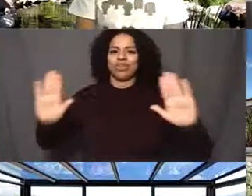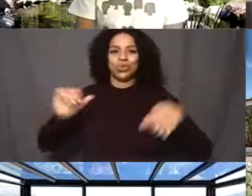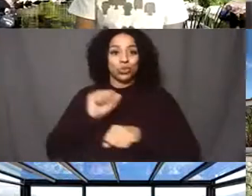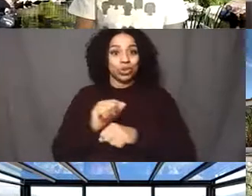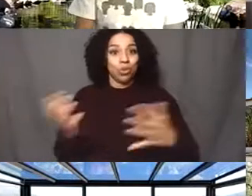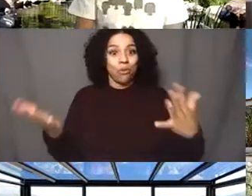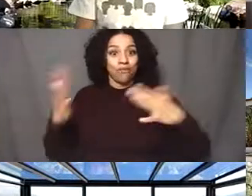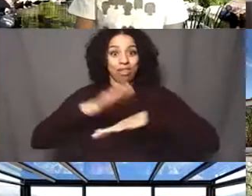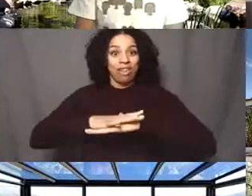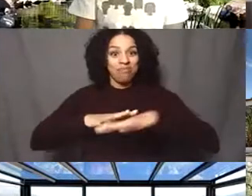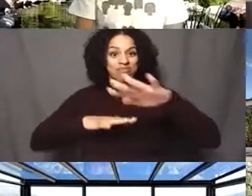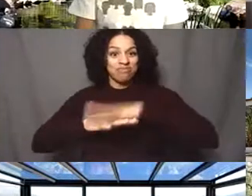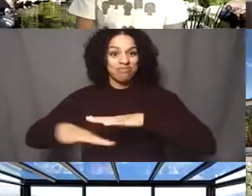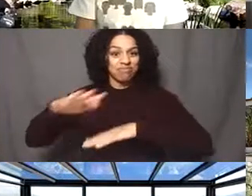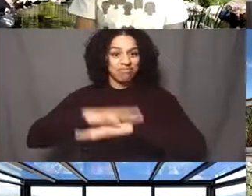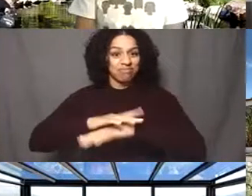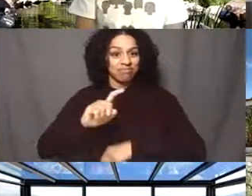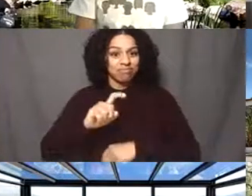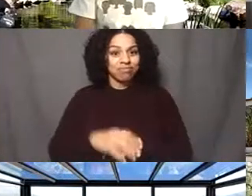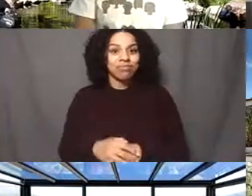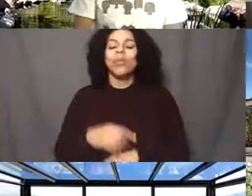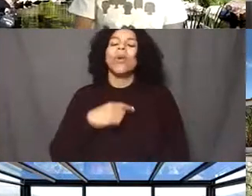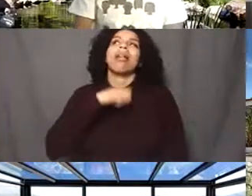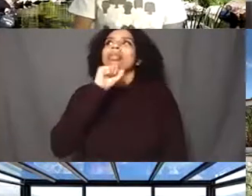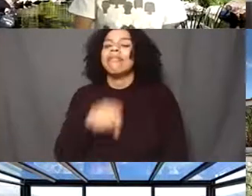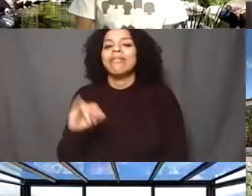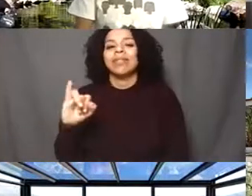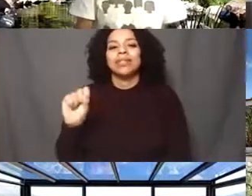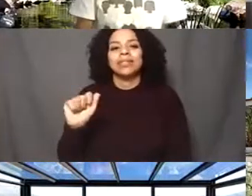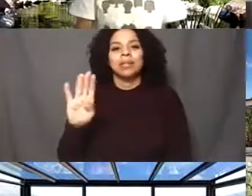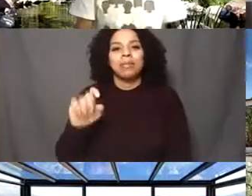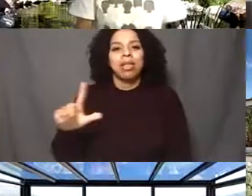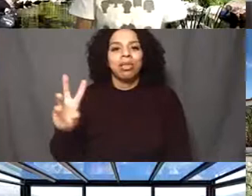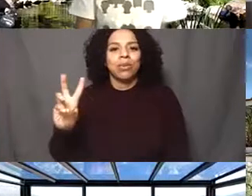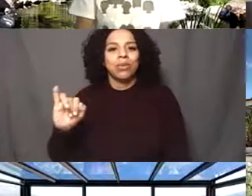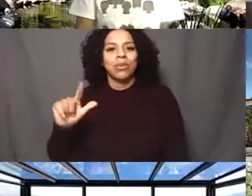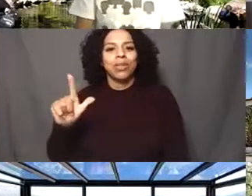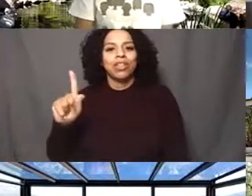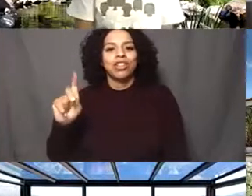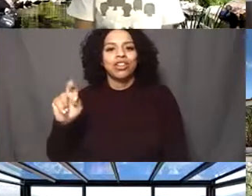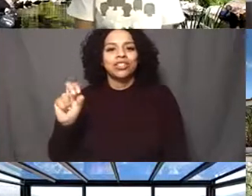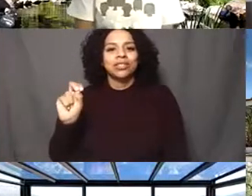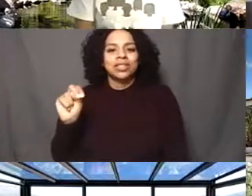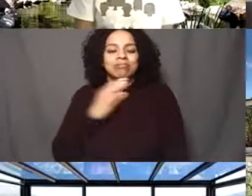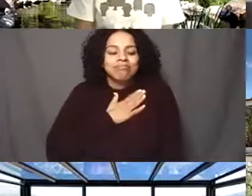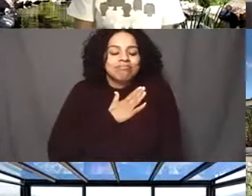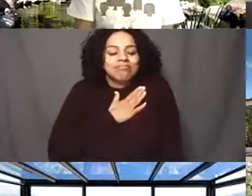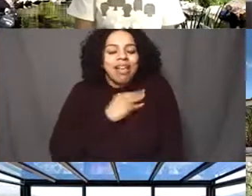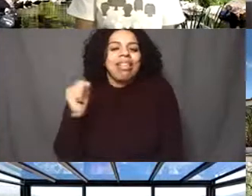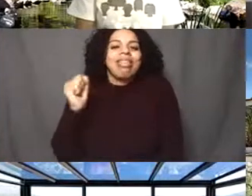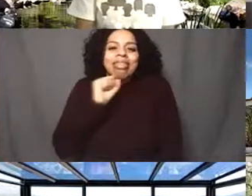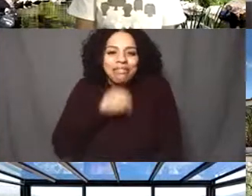Yeah, so I love Isabel Wilkerson to death. she has